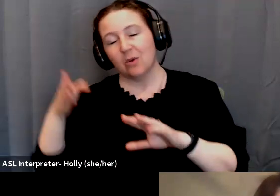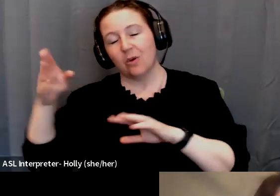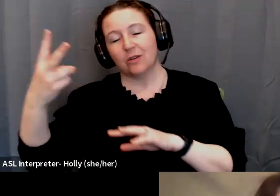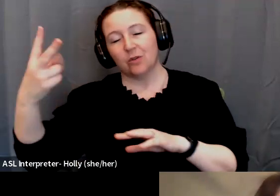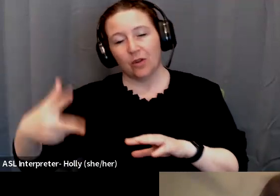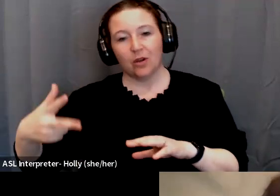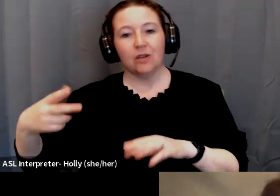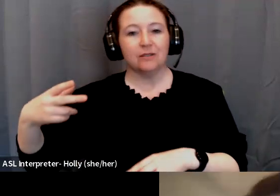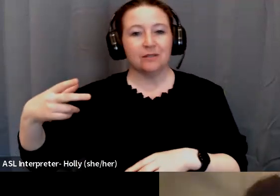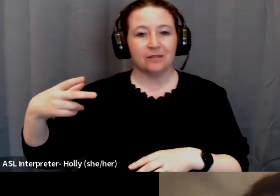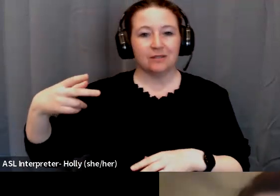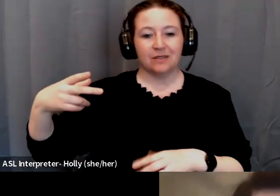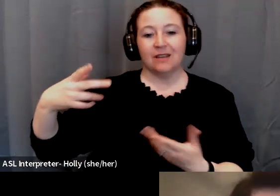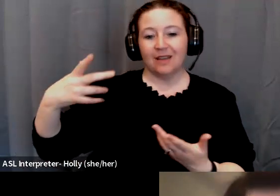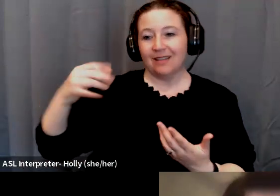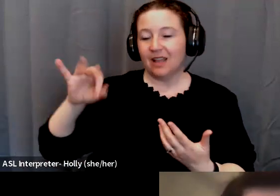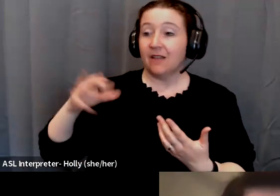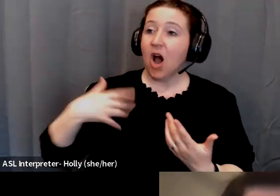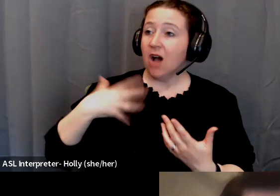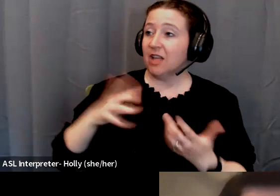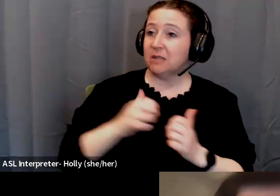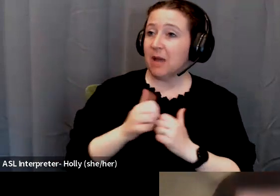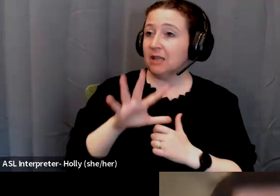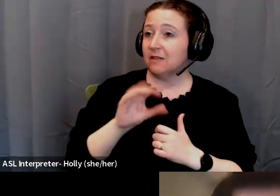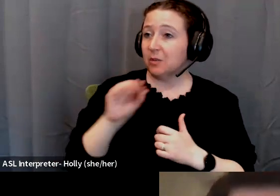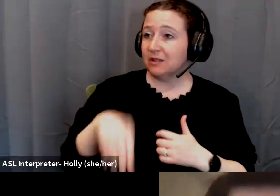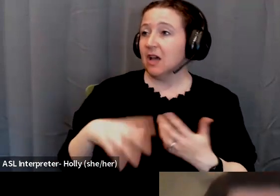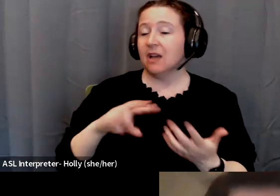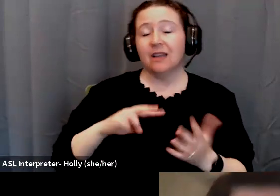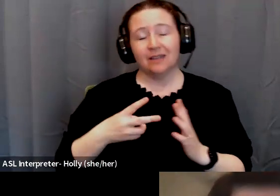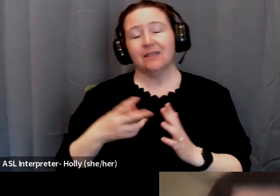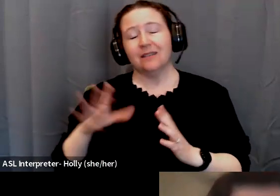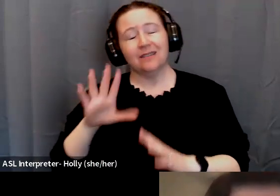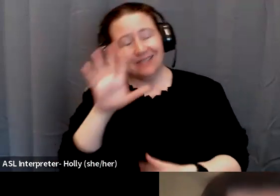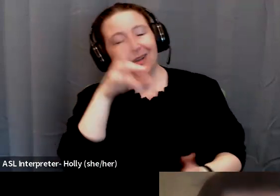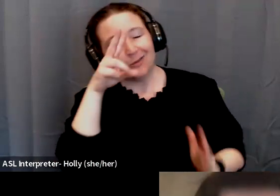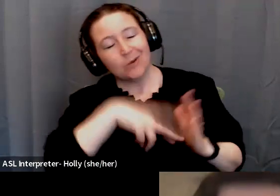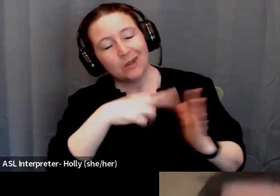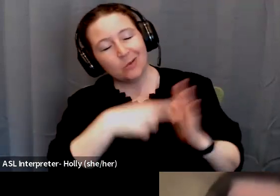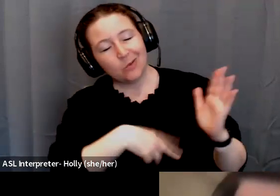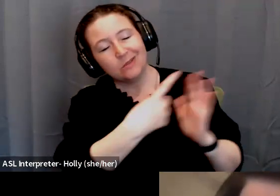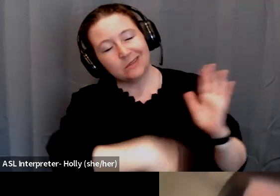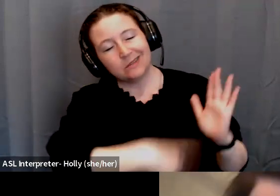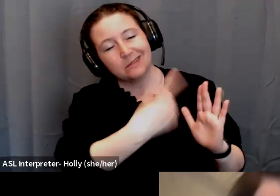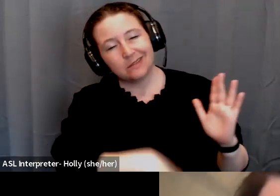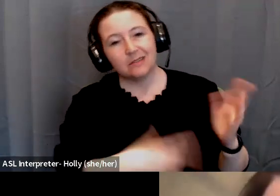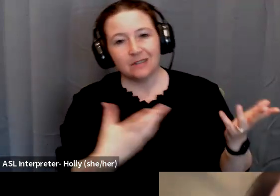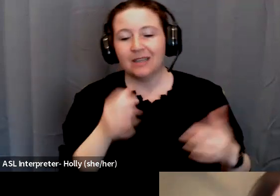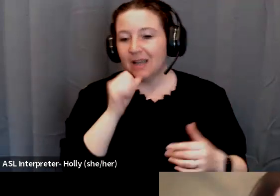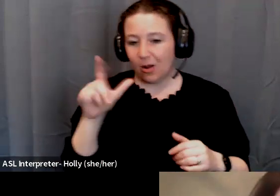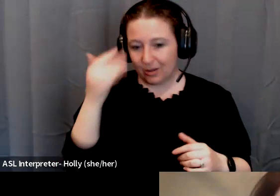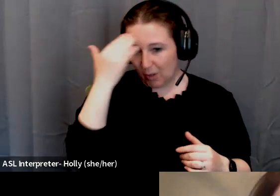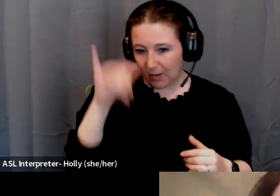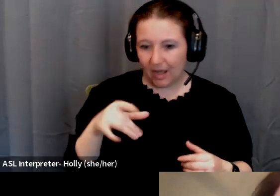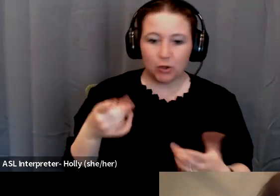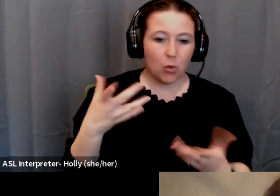Minneapolis requires 2/3, and Minneapolis has adopted Robert's rules, and a motion to limit takes 2/3. So not everyone's going to know that. You don't want to